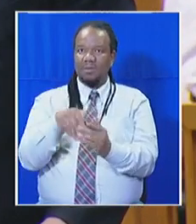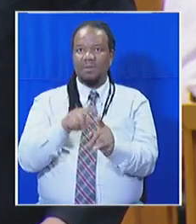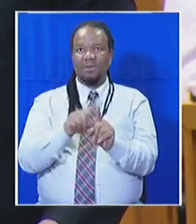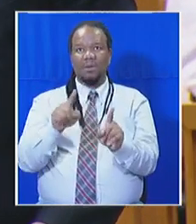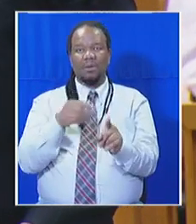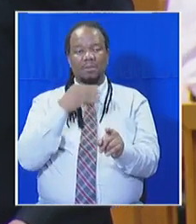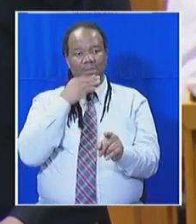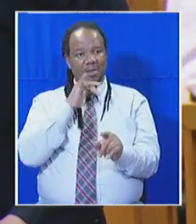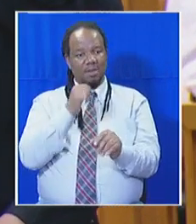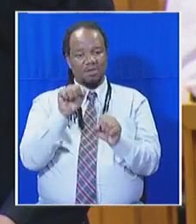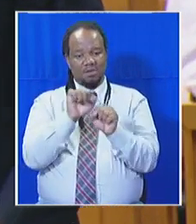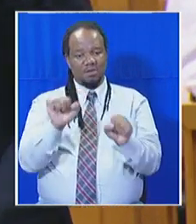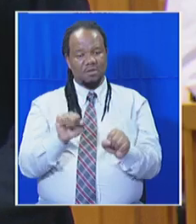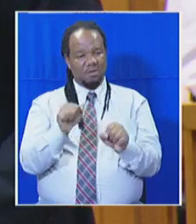system.